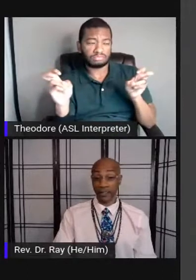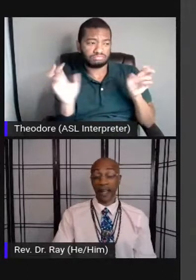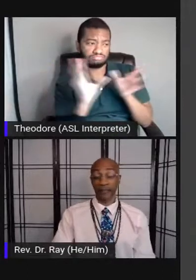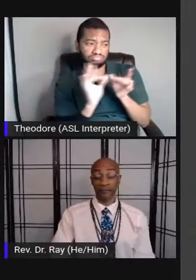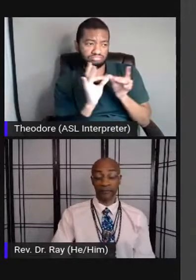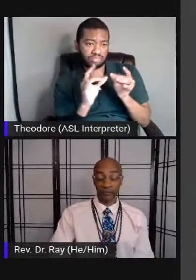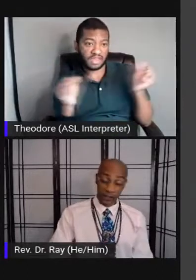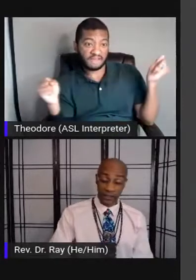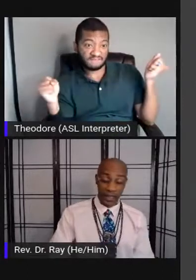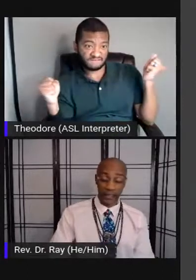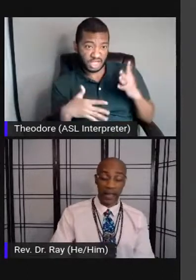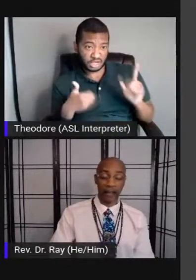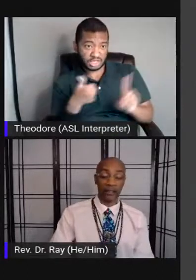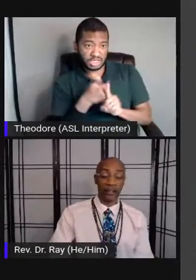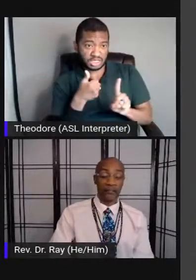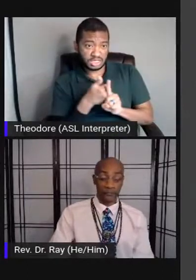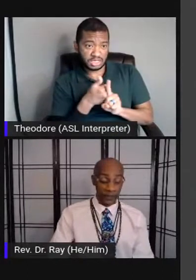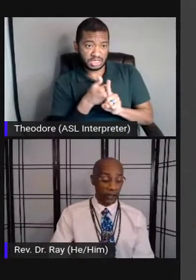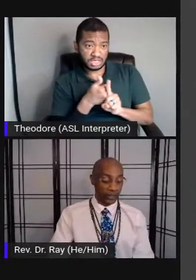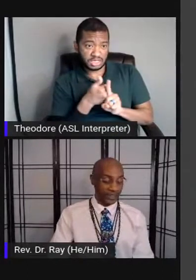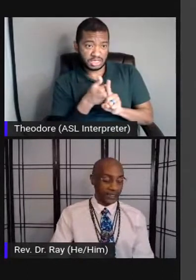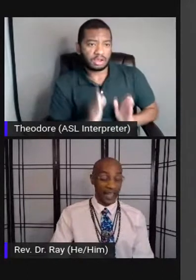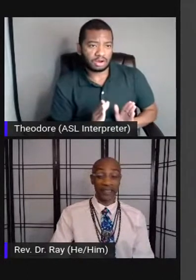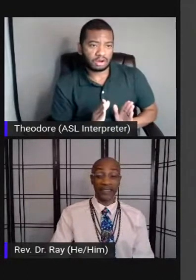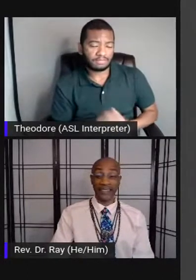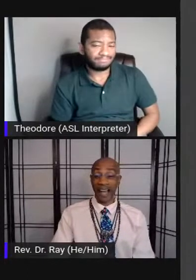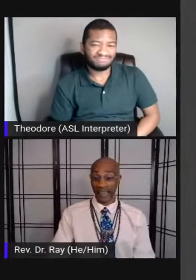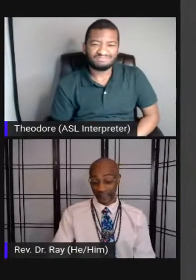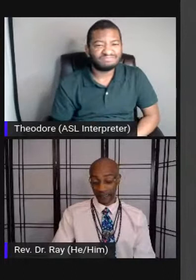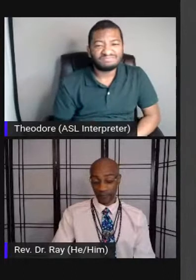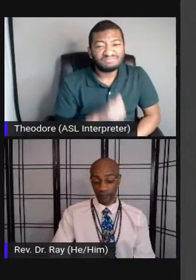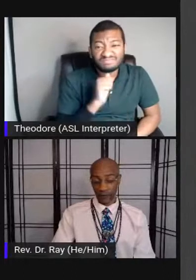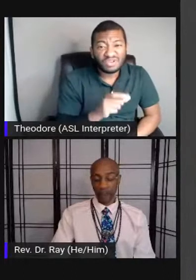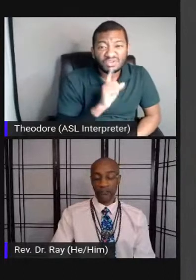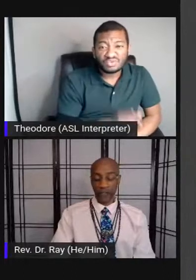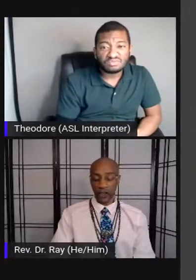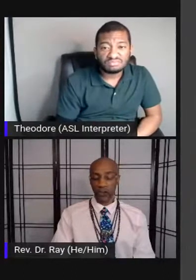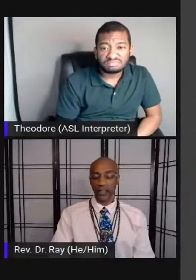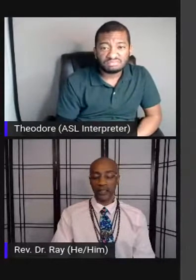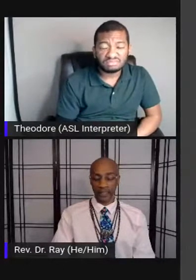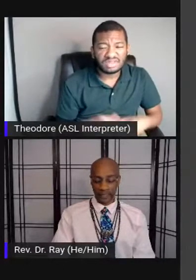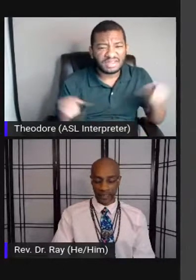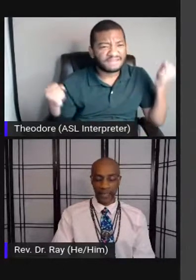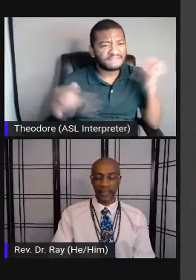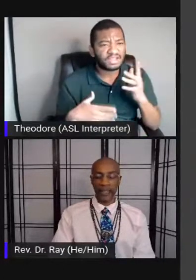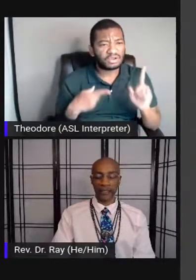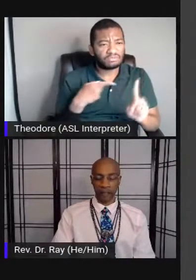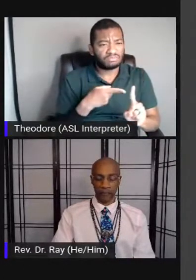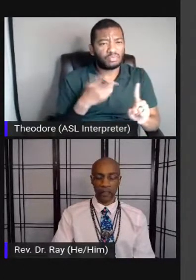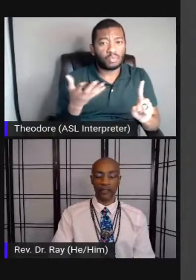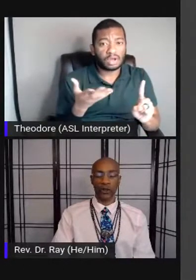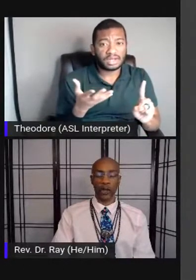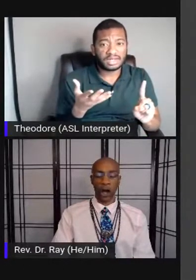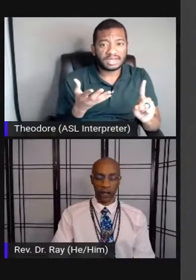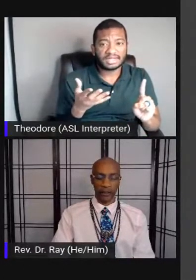No, it's not. Fear is not a liar. Fear is a sign. Fear is indicating that